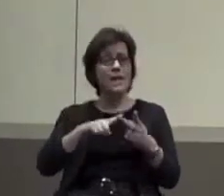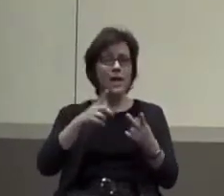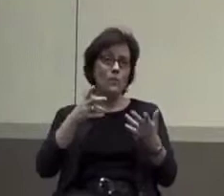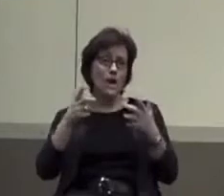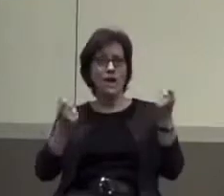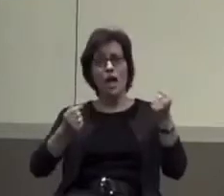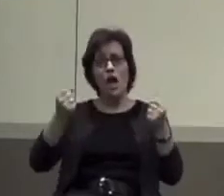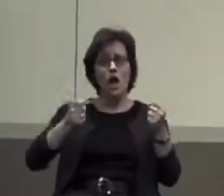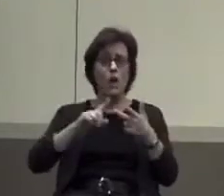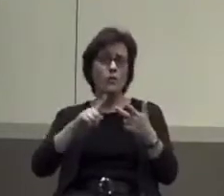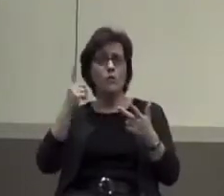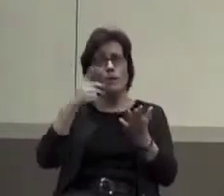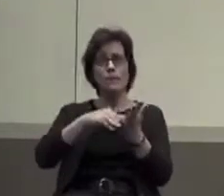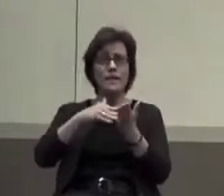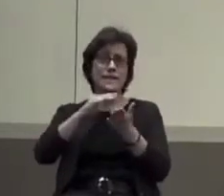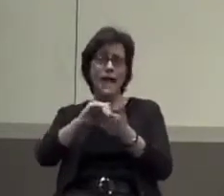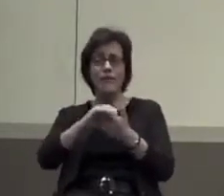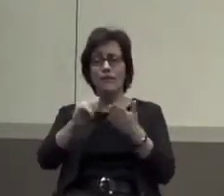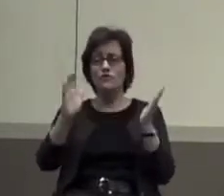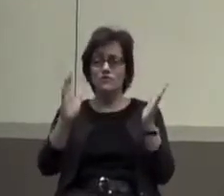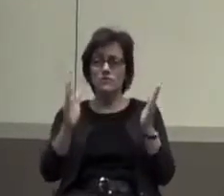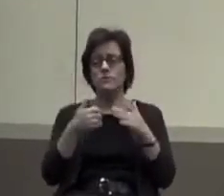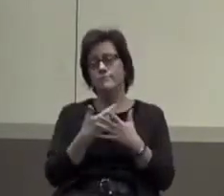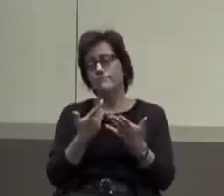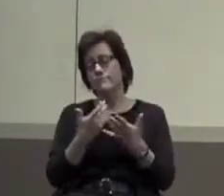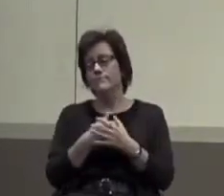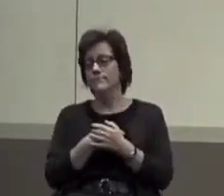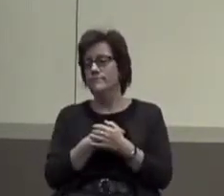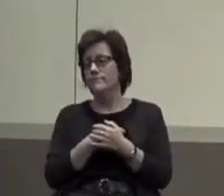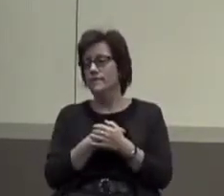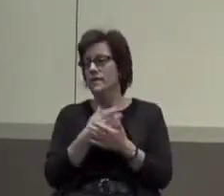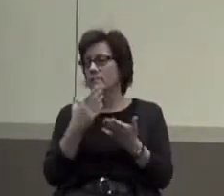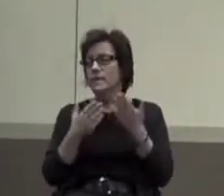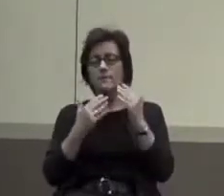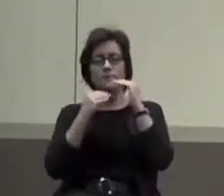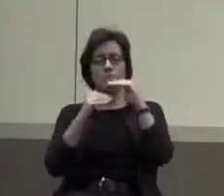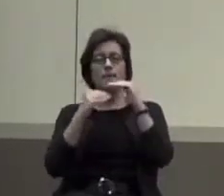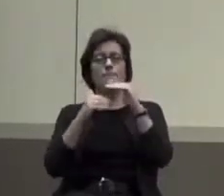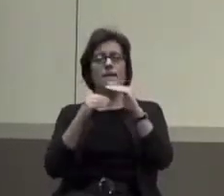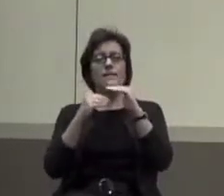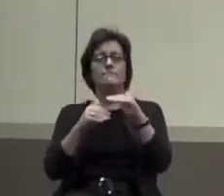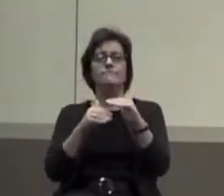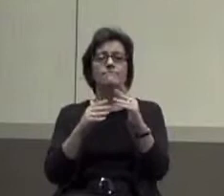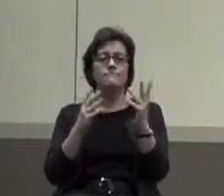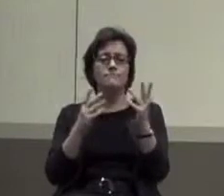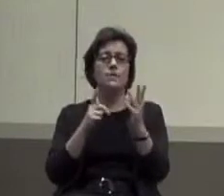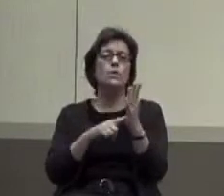$1 million. So maybe putting it within limits.